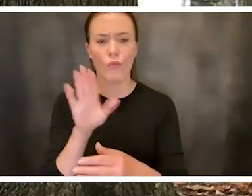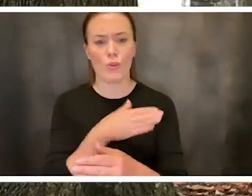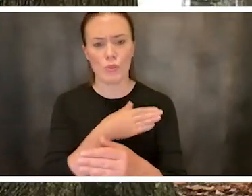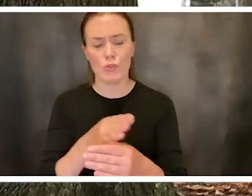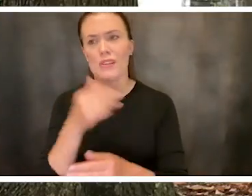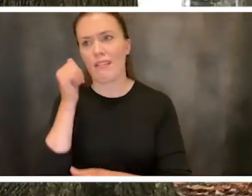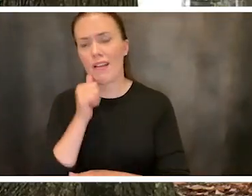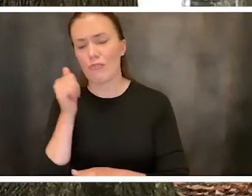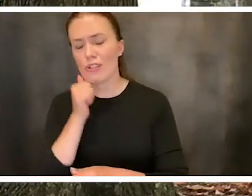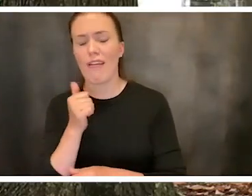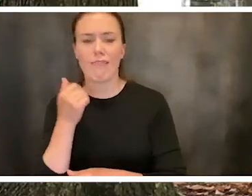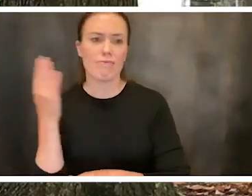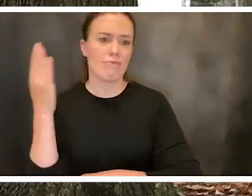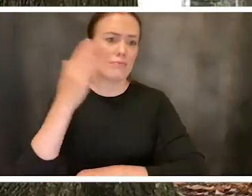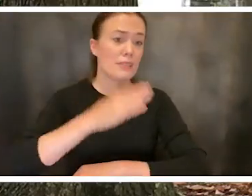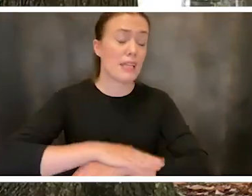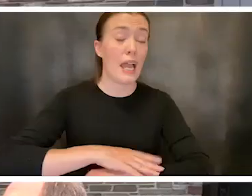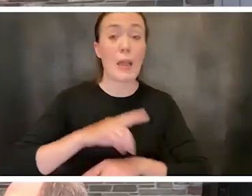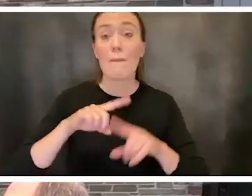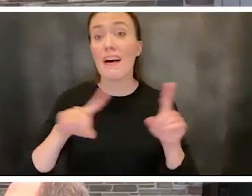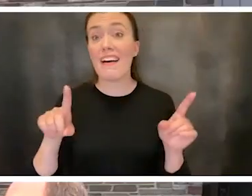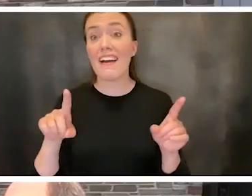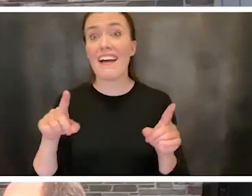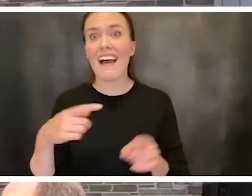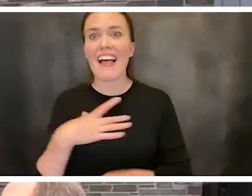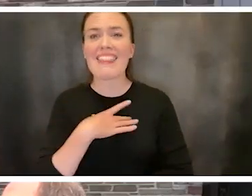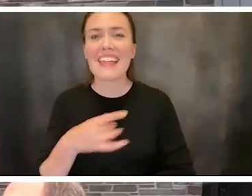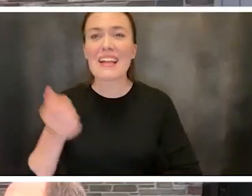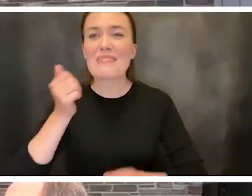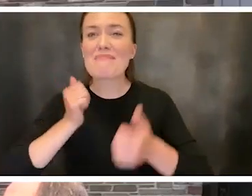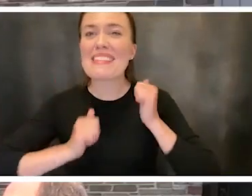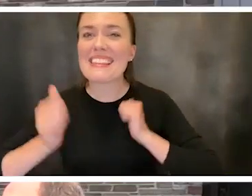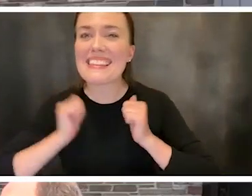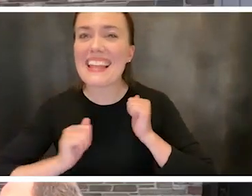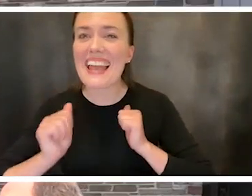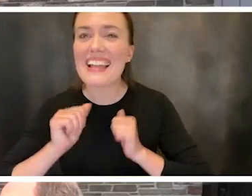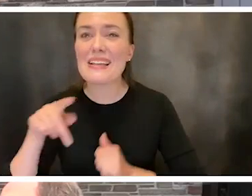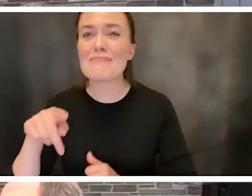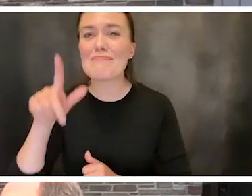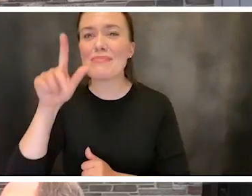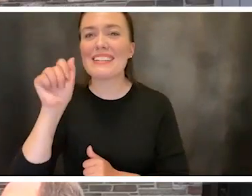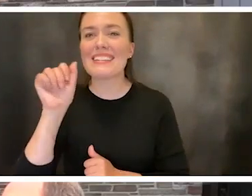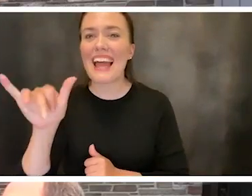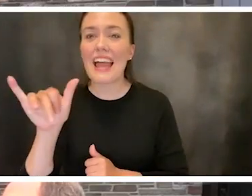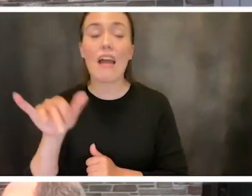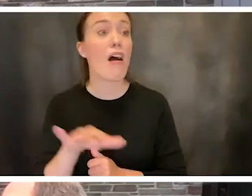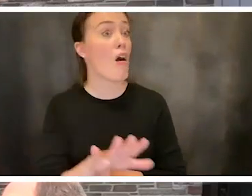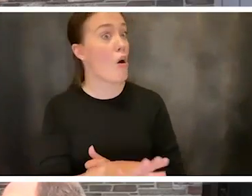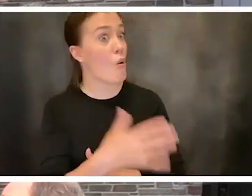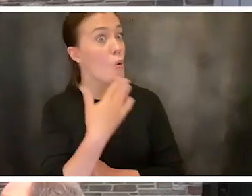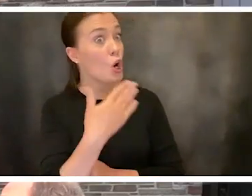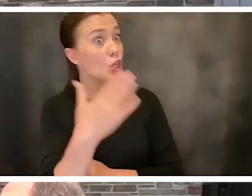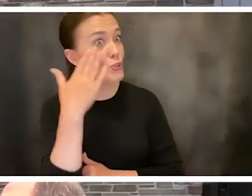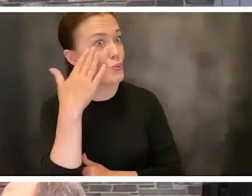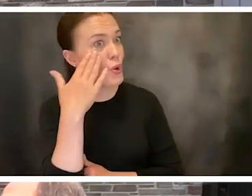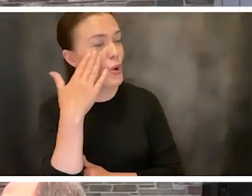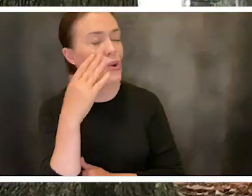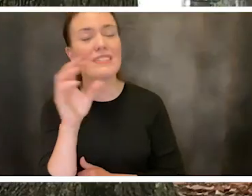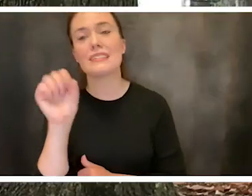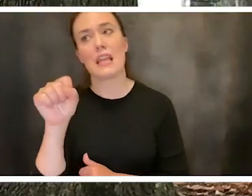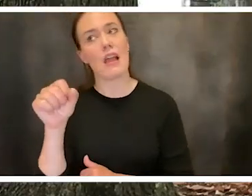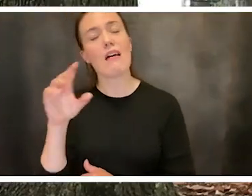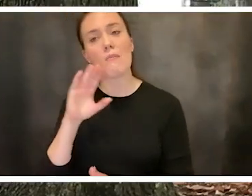lot of nice progress. But to me, the play is the thing. So that's why I'm here. My wife and I have been avid fans for decades